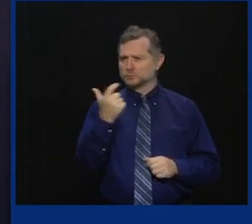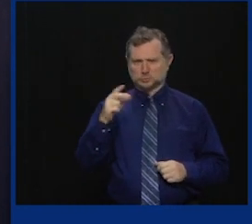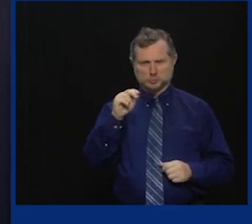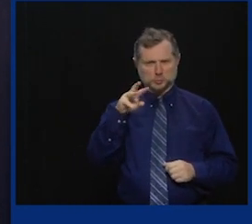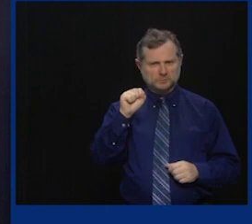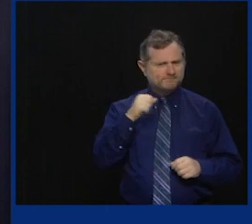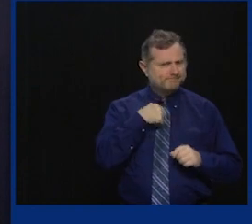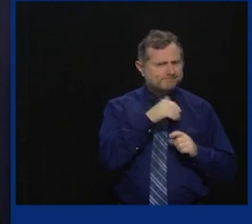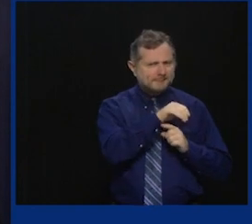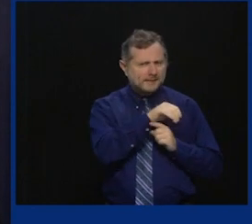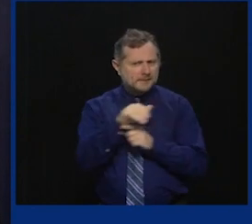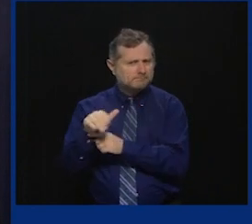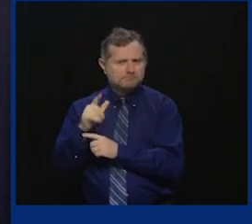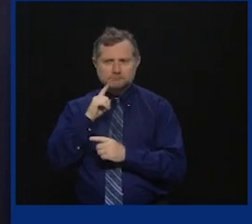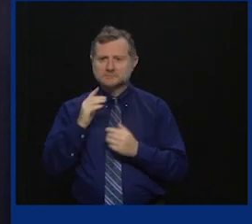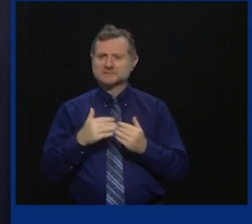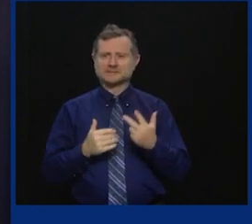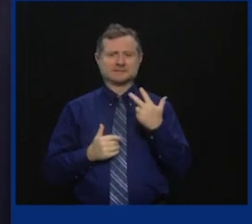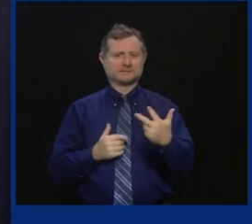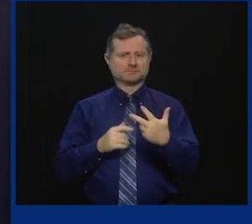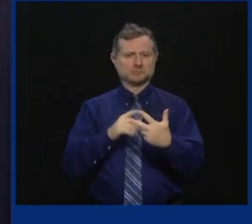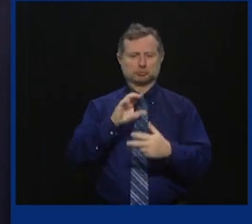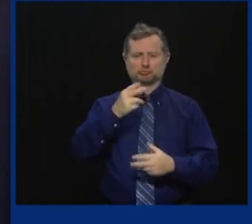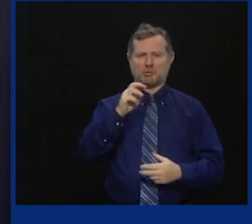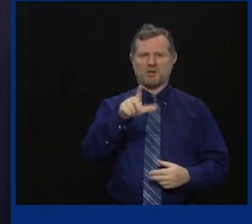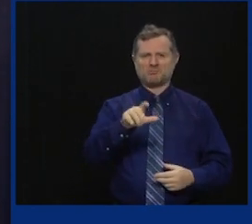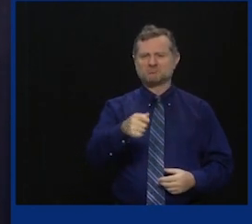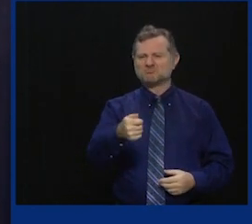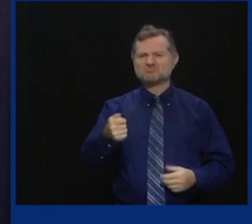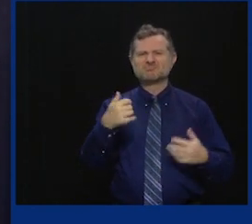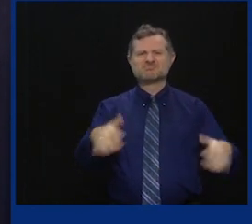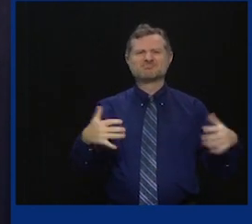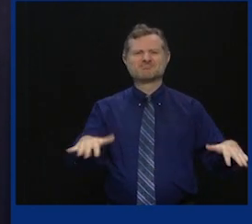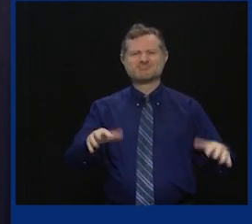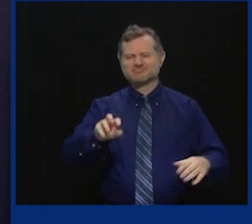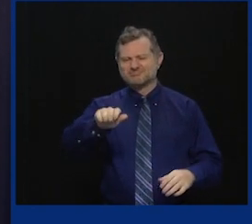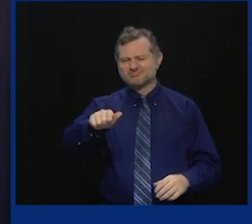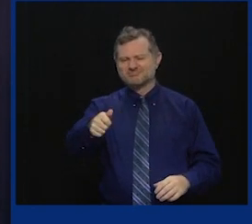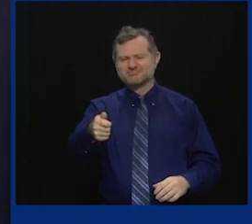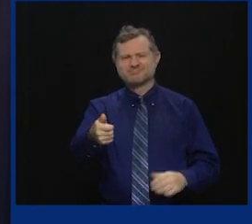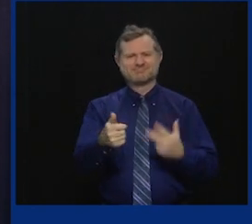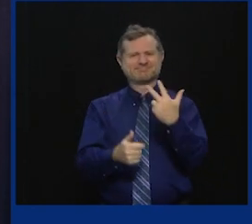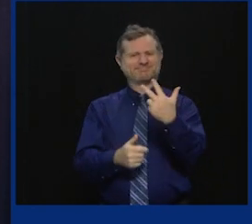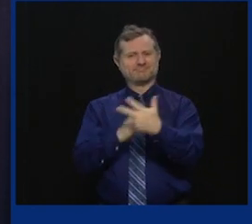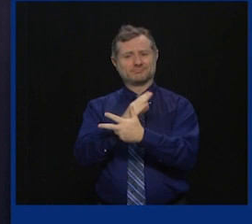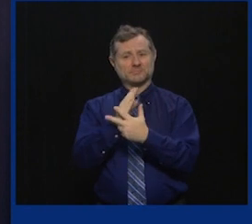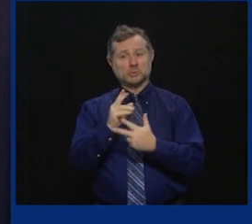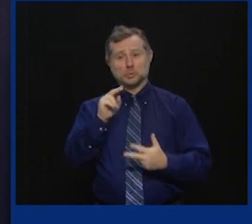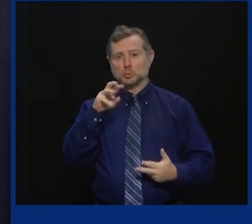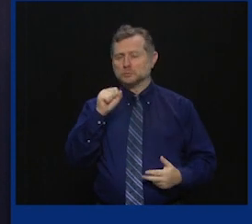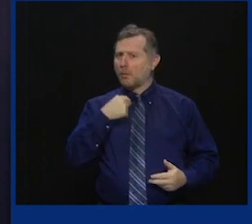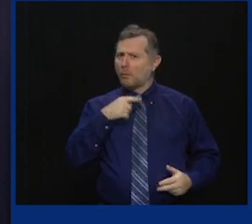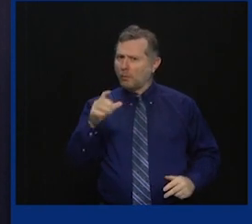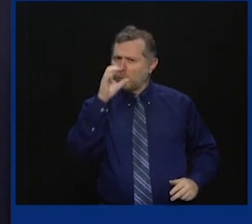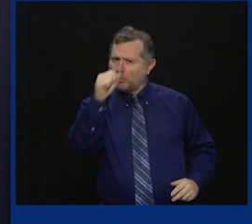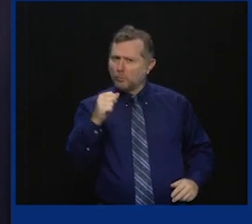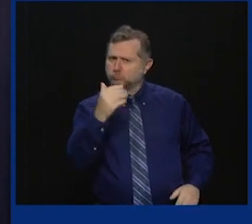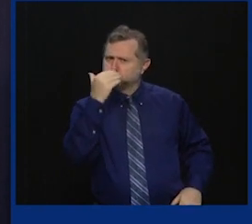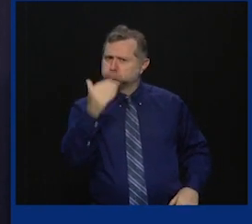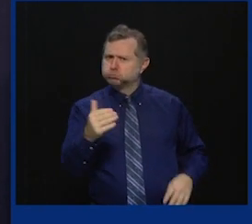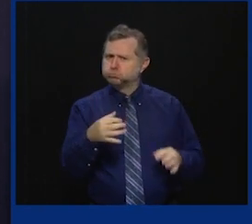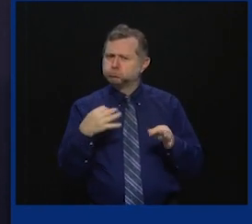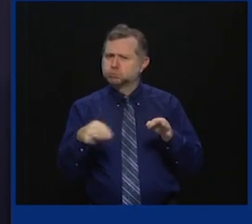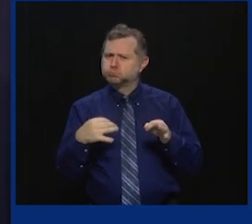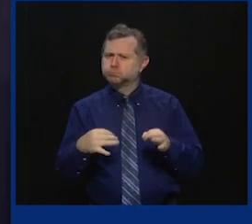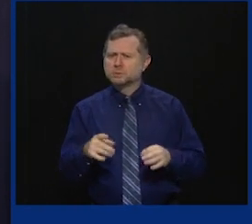turn between 3 stations, can you imagine? And the news was captivating. What I saw was not far from my home